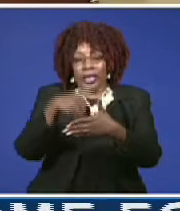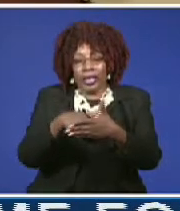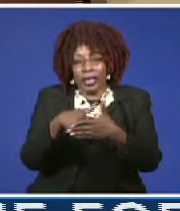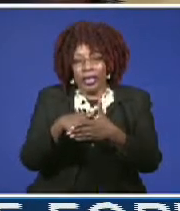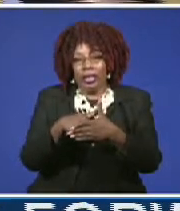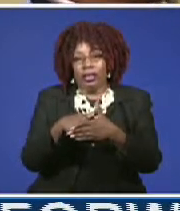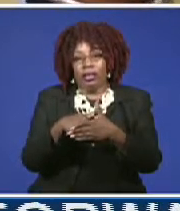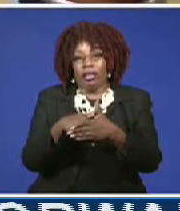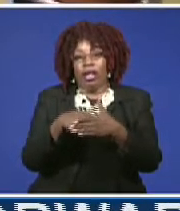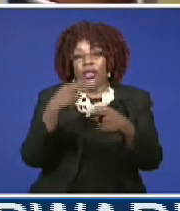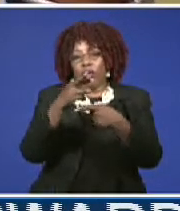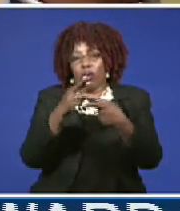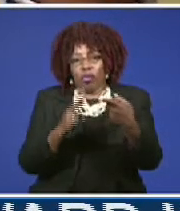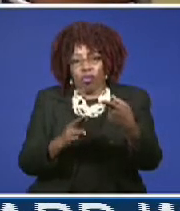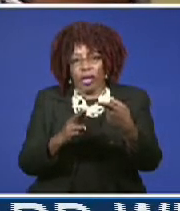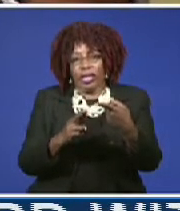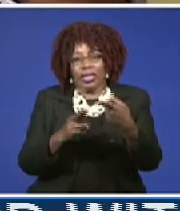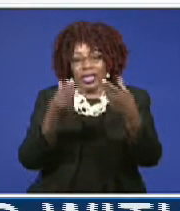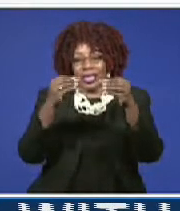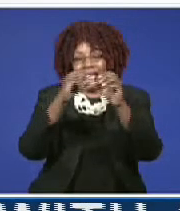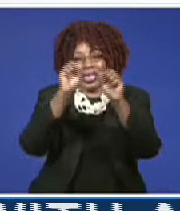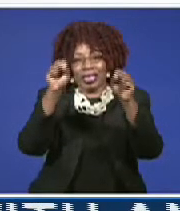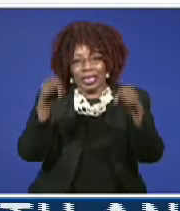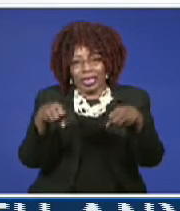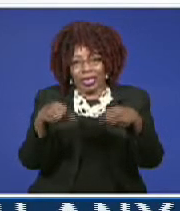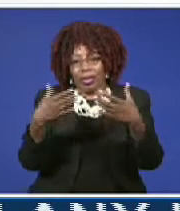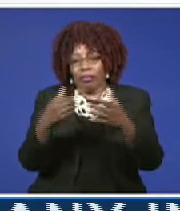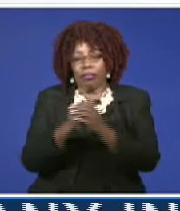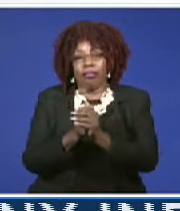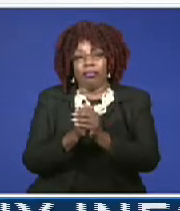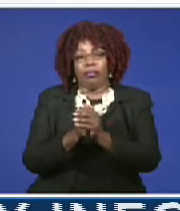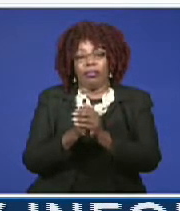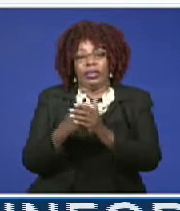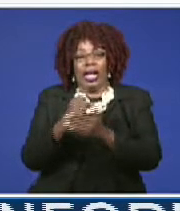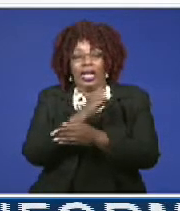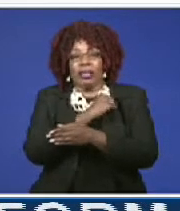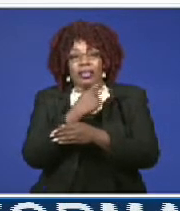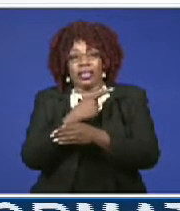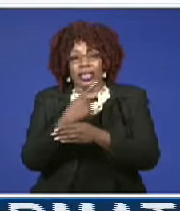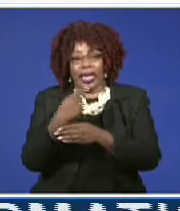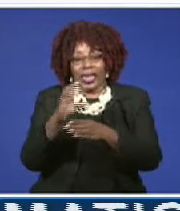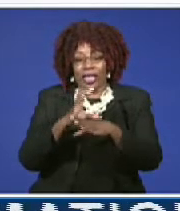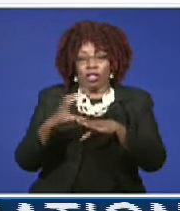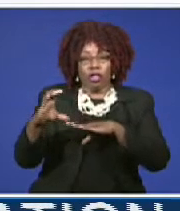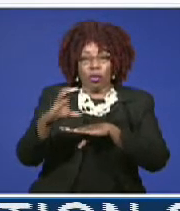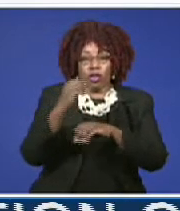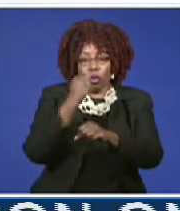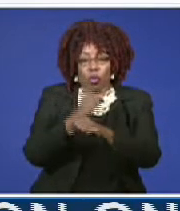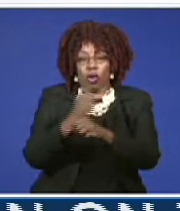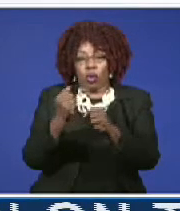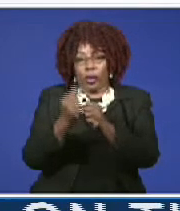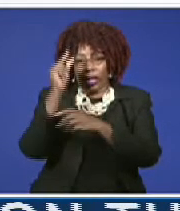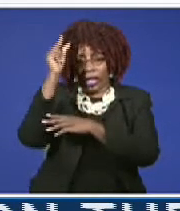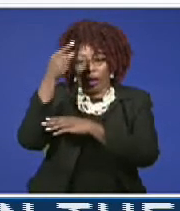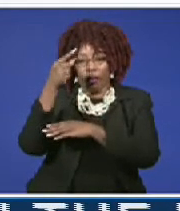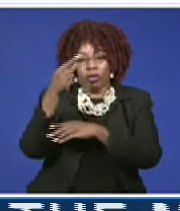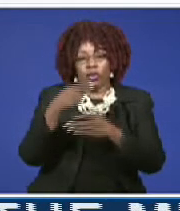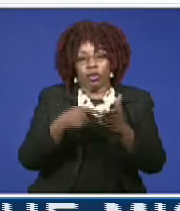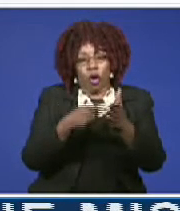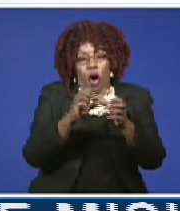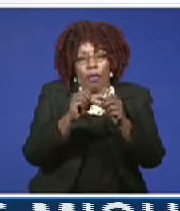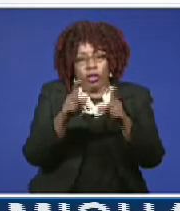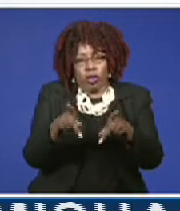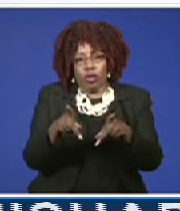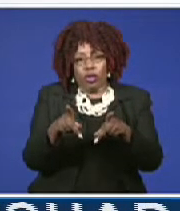adjusting the rates in their point of sale systems. Sumner says the Chamber wants to work with government to determine opportunities to improve the